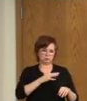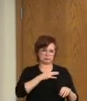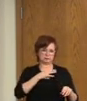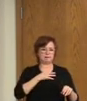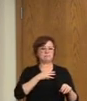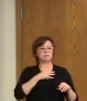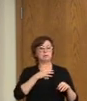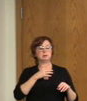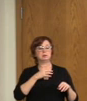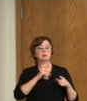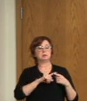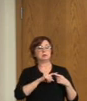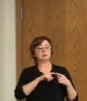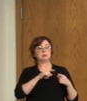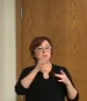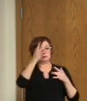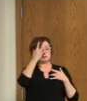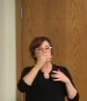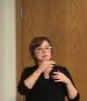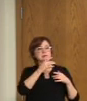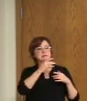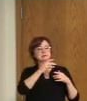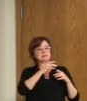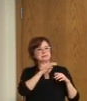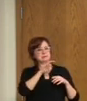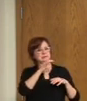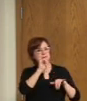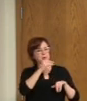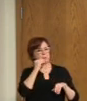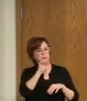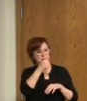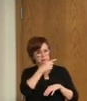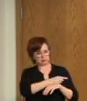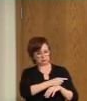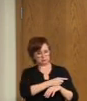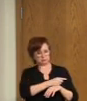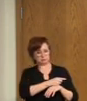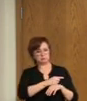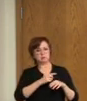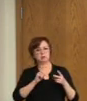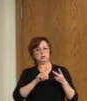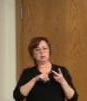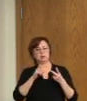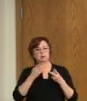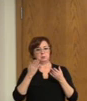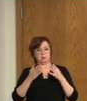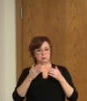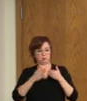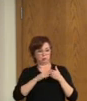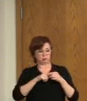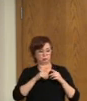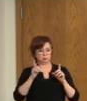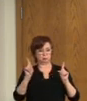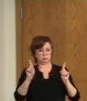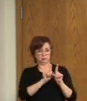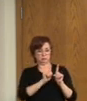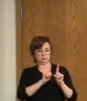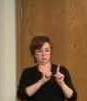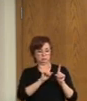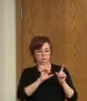days. If you're a close contact, you're assessed by public health and may have to stay home for 14 days. But so far it is being